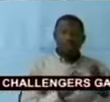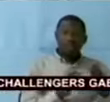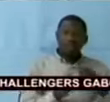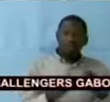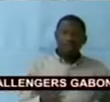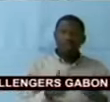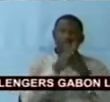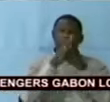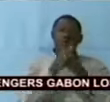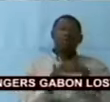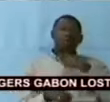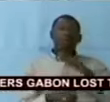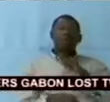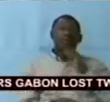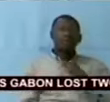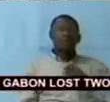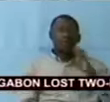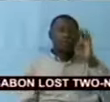Mr. Fati.